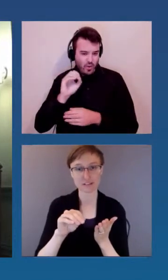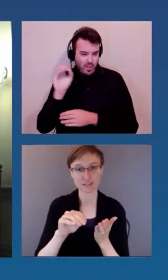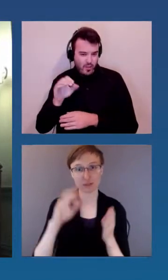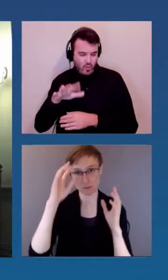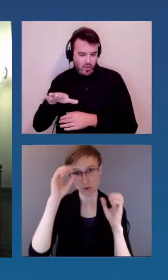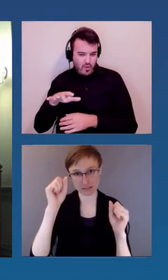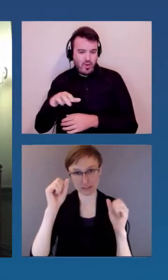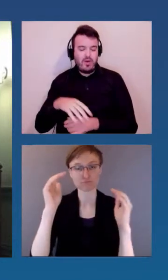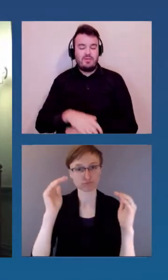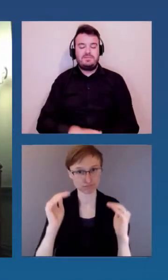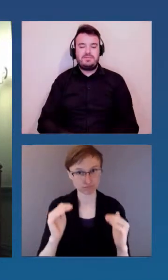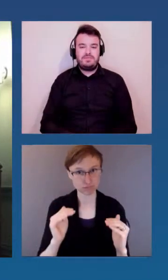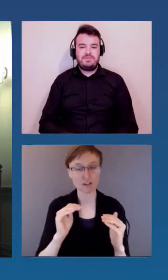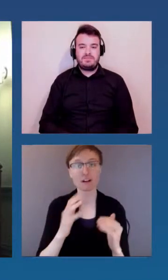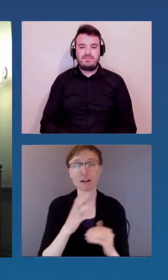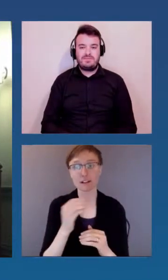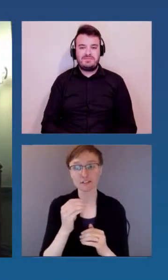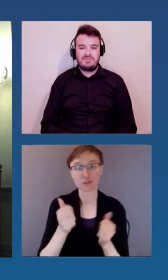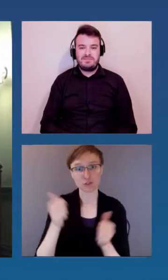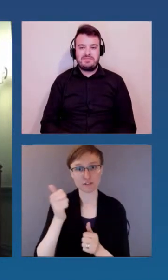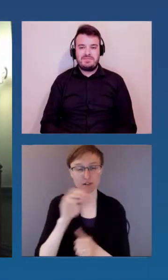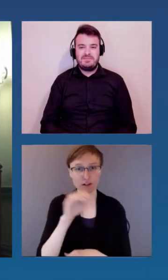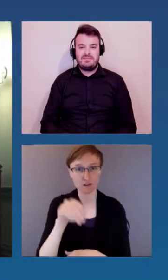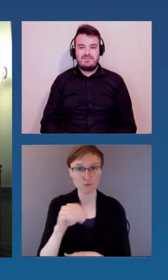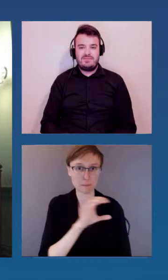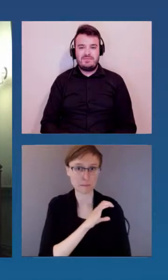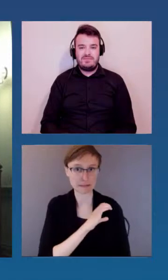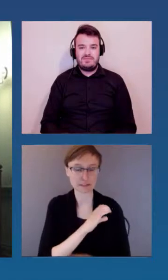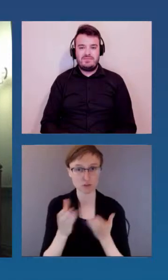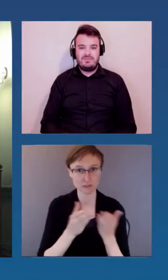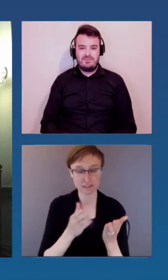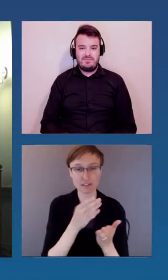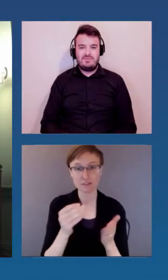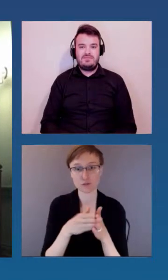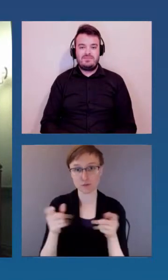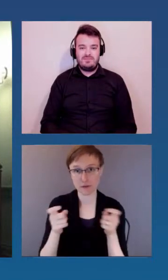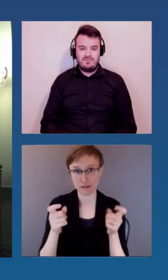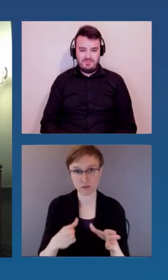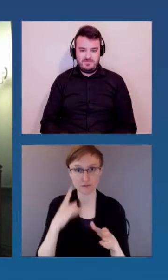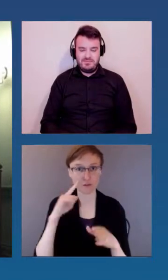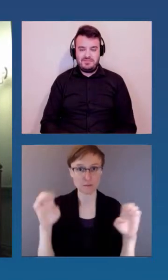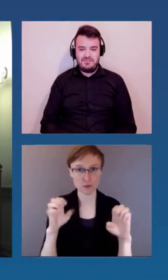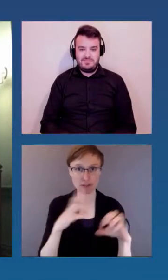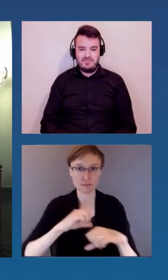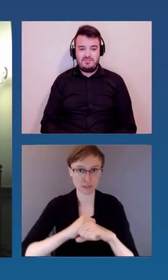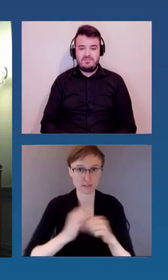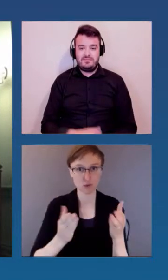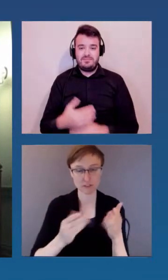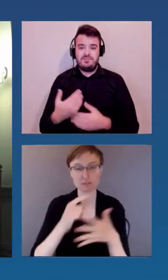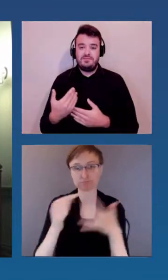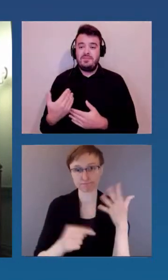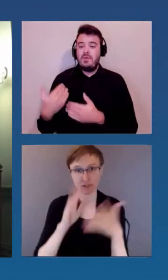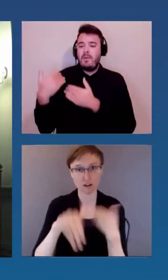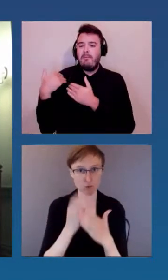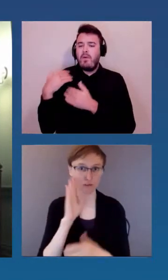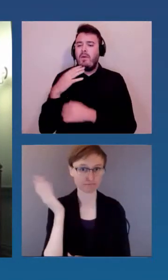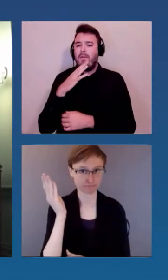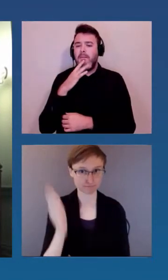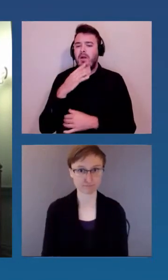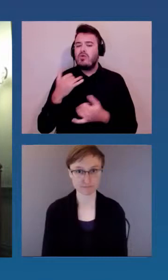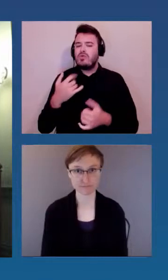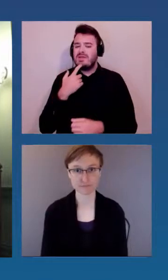Police Services, and Anthony DeMonte, General Manager of Emergency and Protective Services. Nos porte-paroles aujourd'hui seront le monsieur